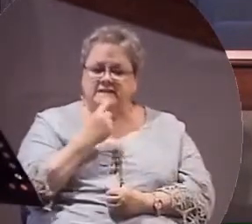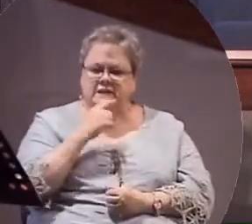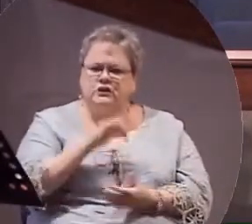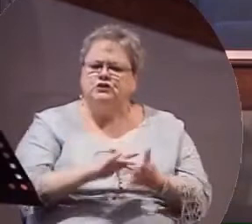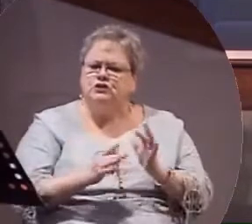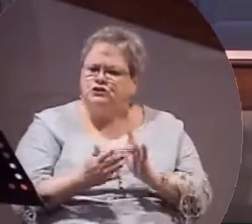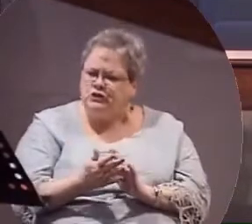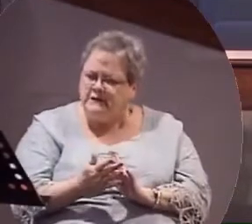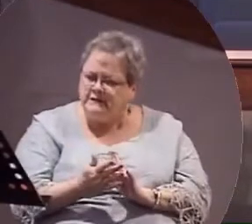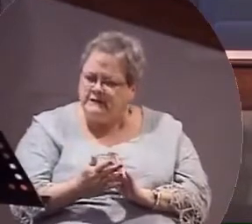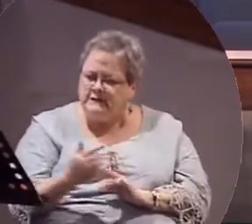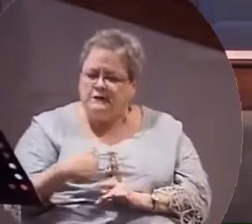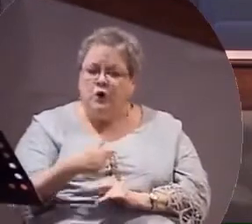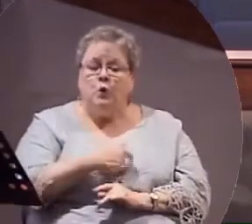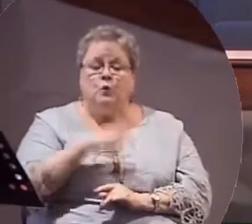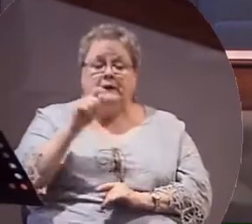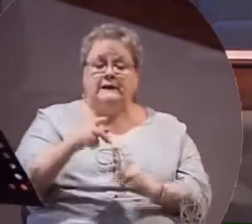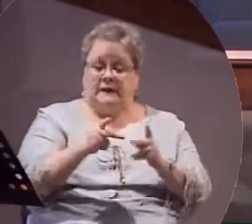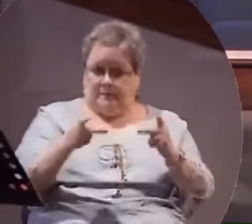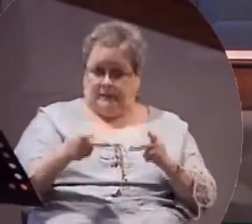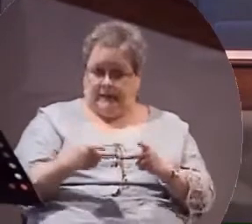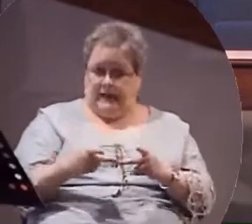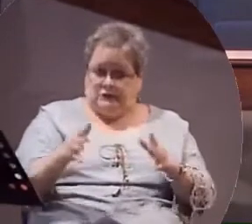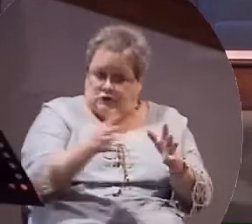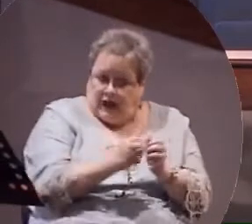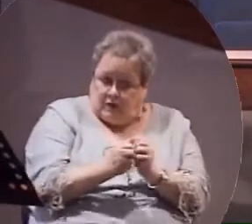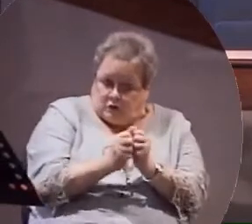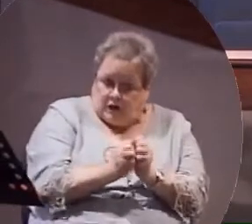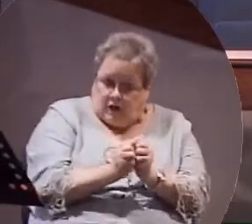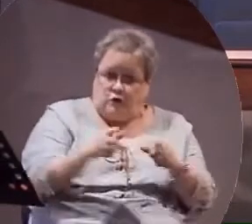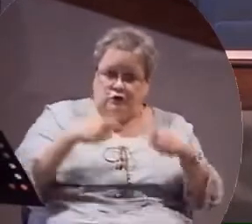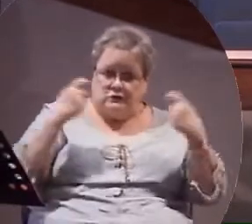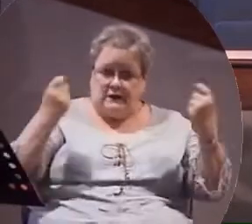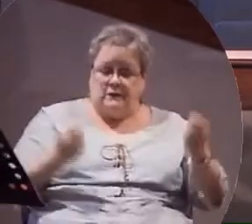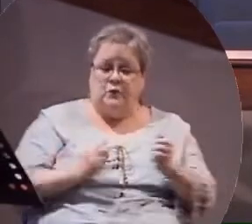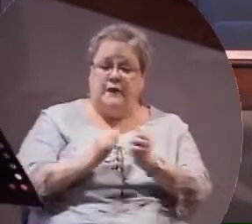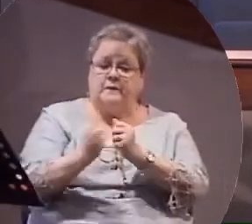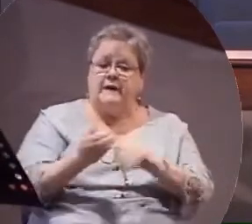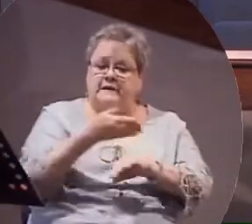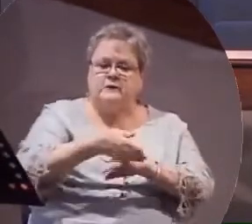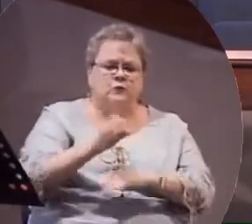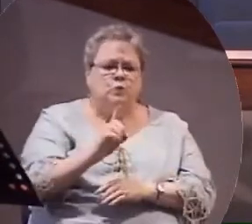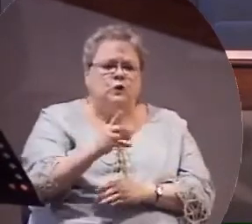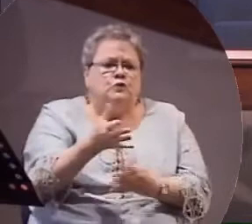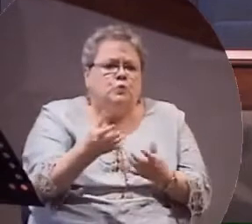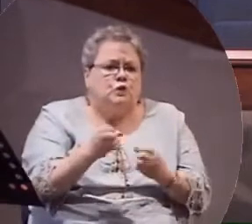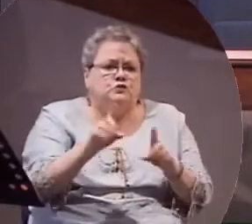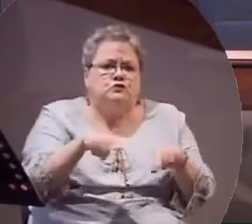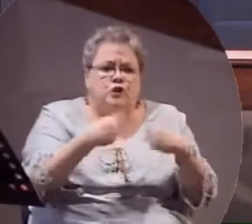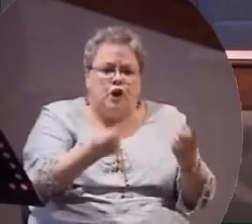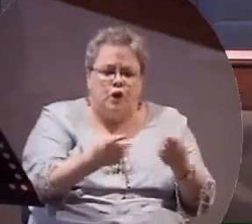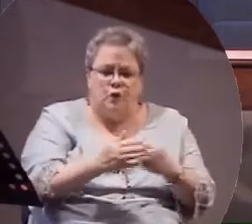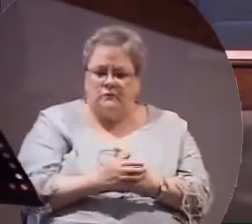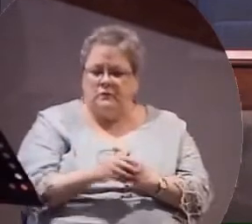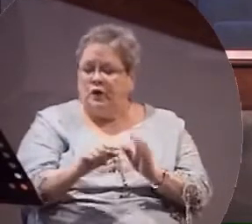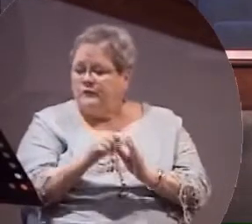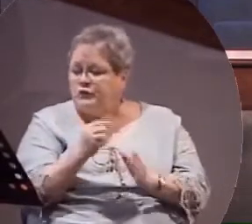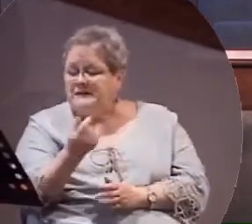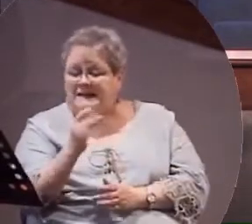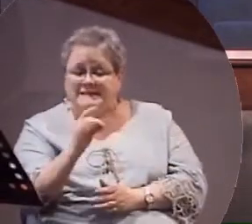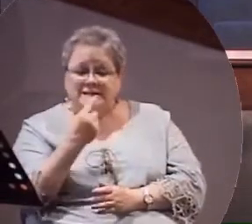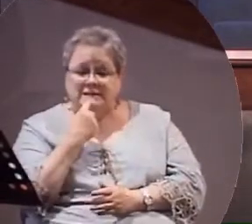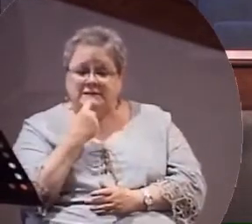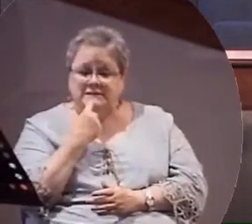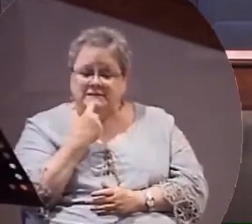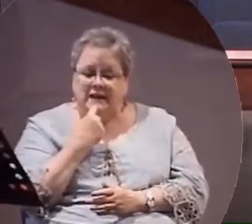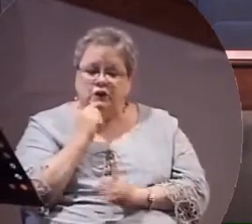Jesus, we got to have a place for us to get together to celebrate the Passover. Where do you want to do that at? Well, in verse number 18, and Jesus said